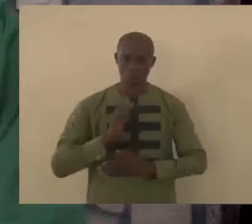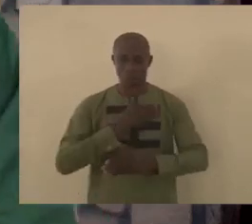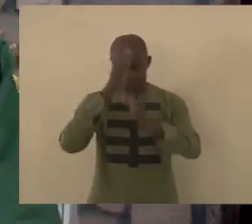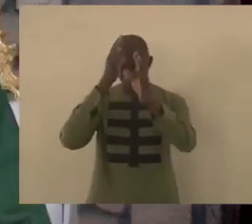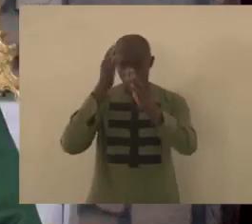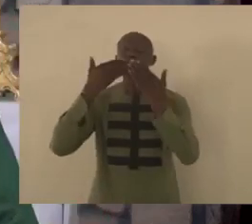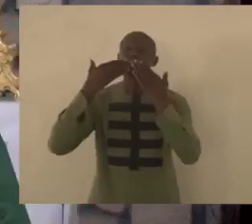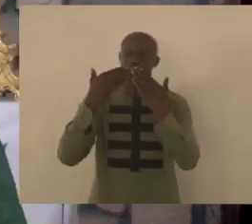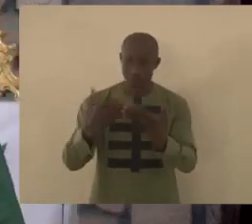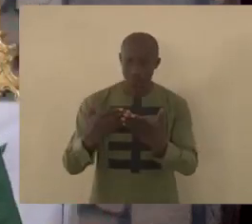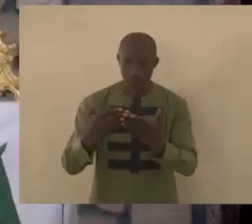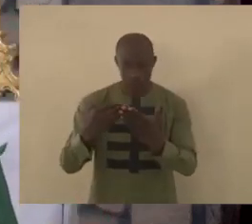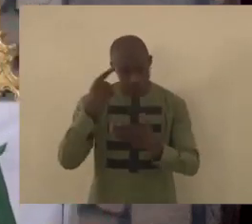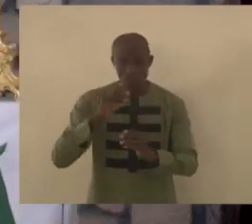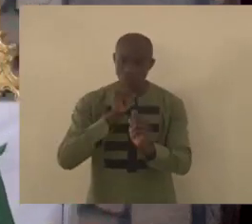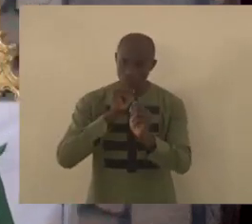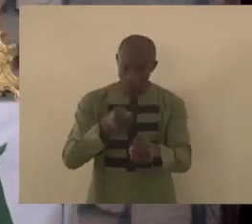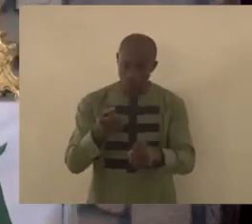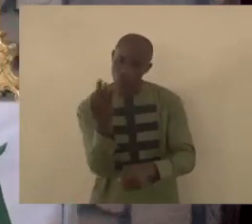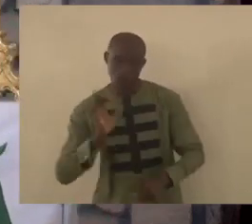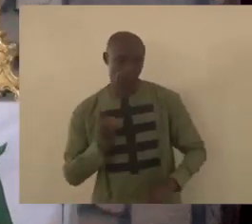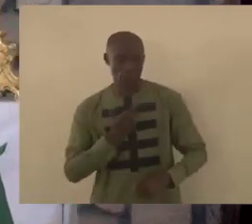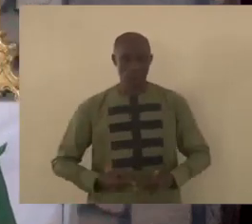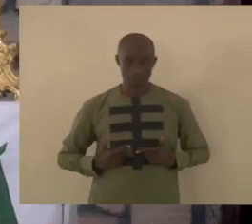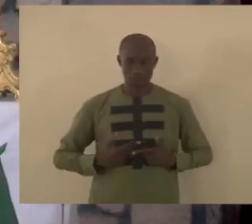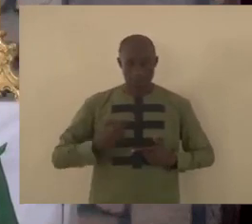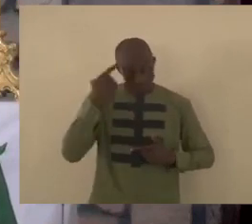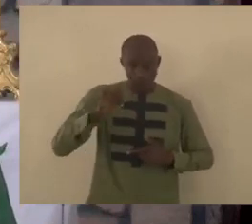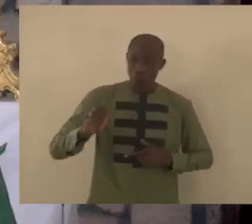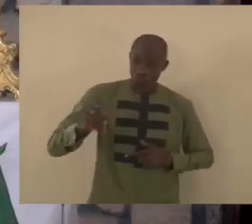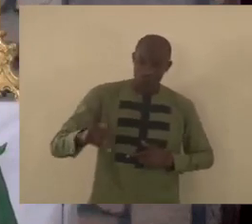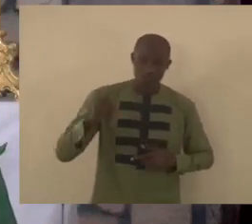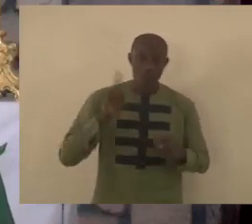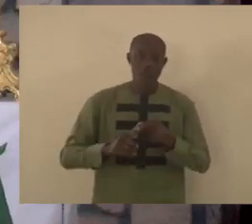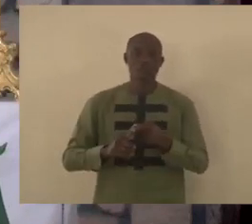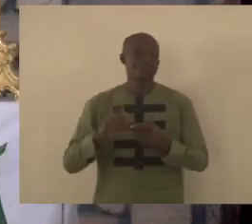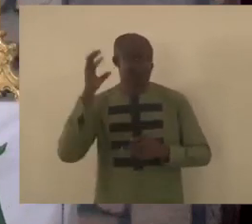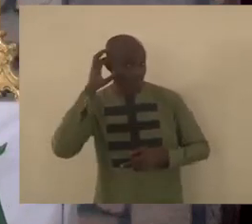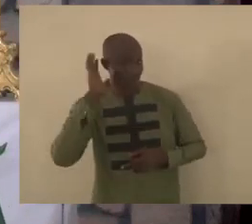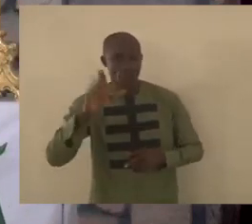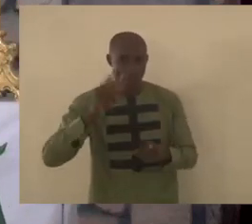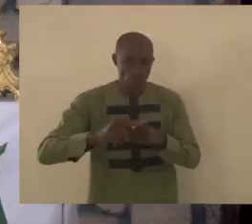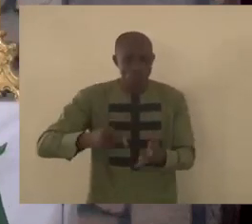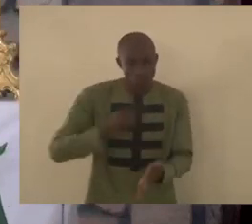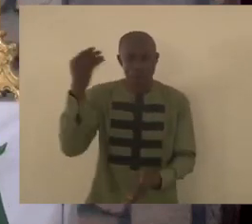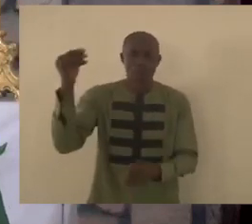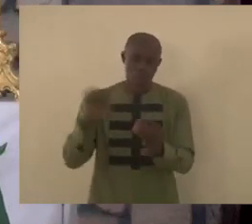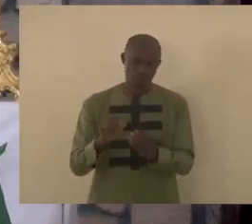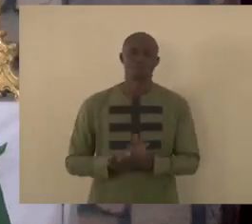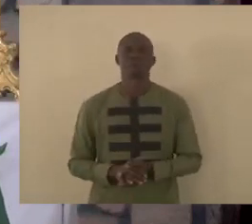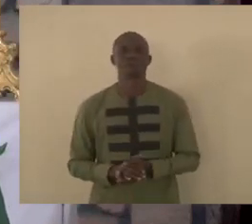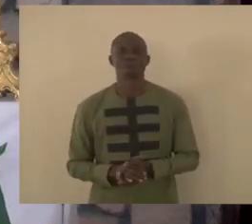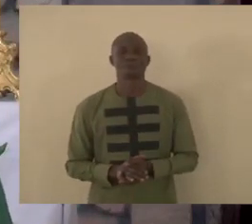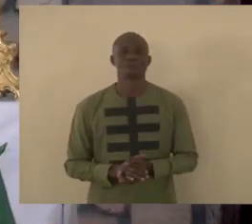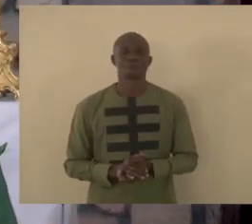God, our Father, we thank you for the gift of our lives and for the opportunity to hear your word once